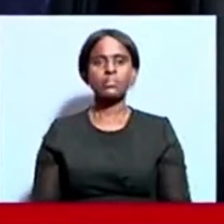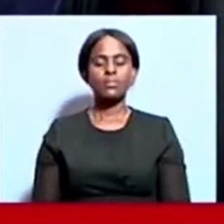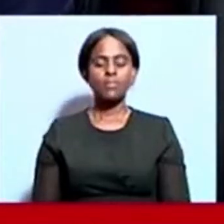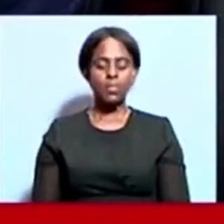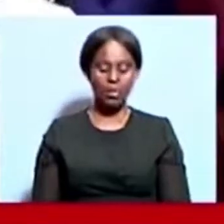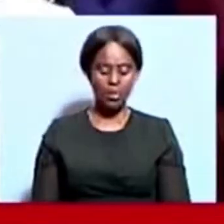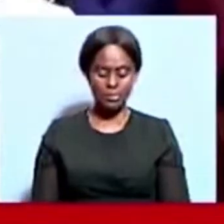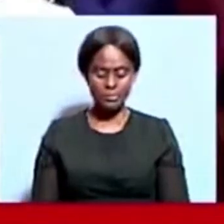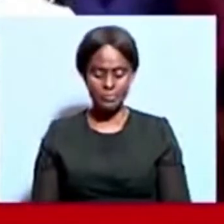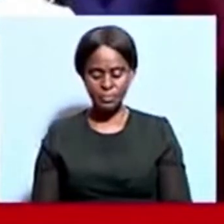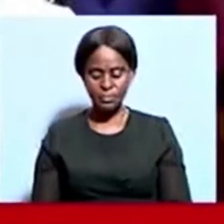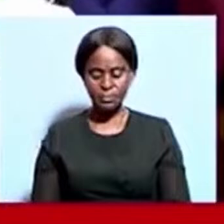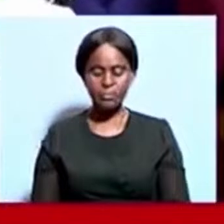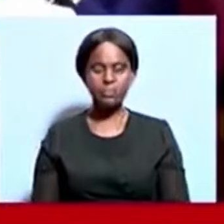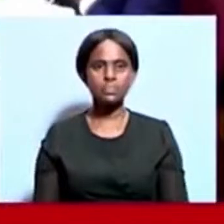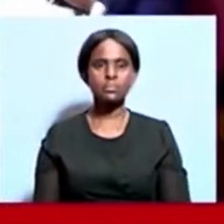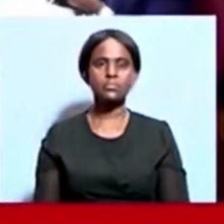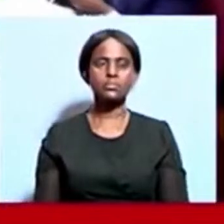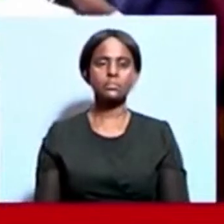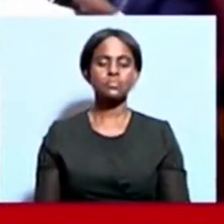Treasurer.